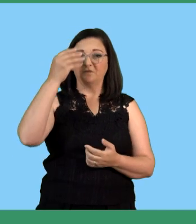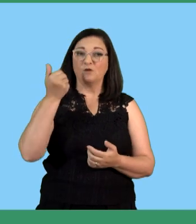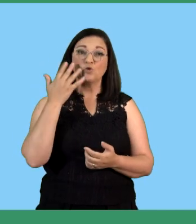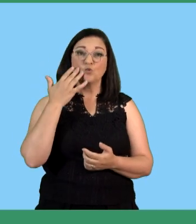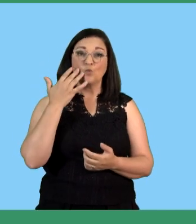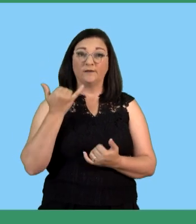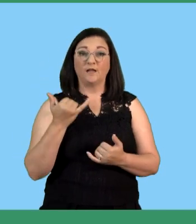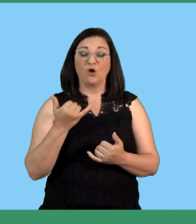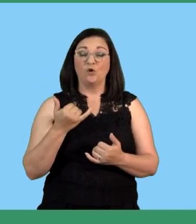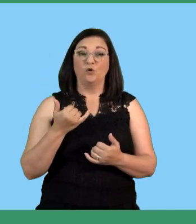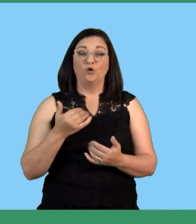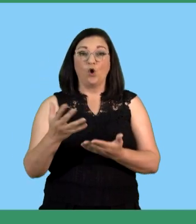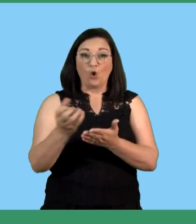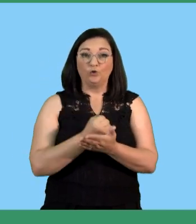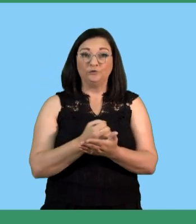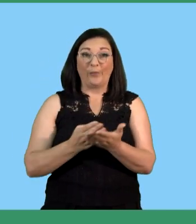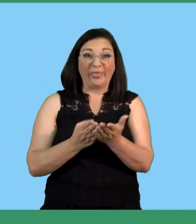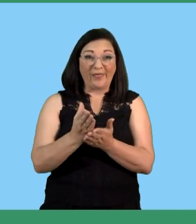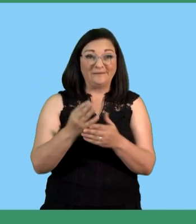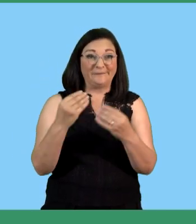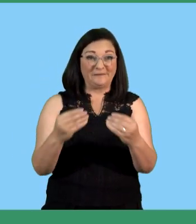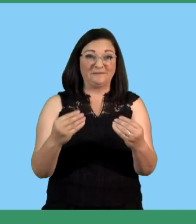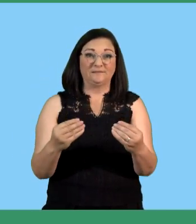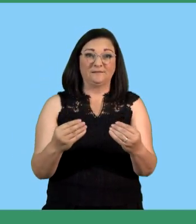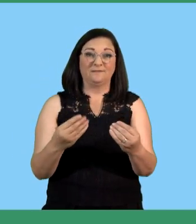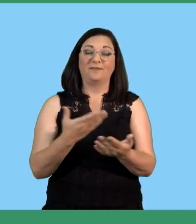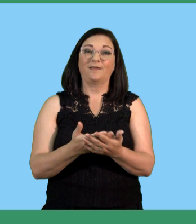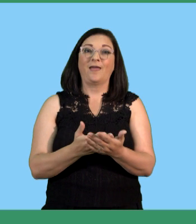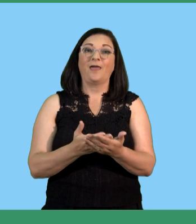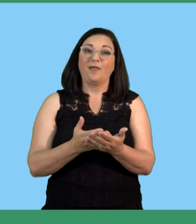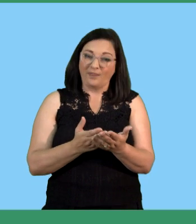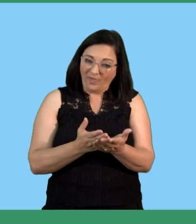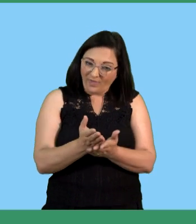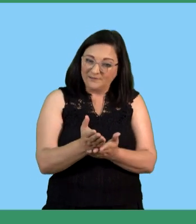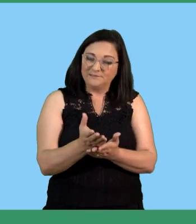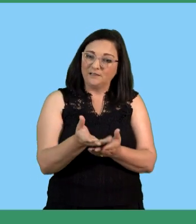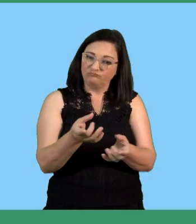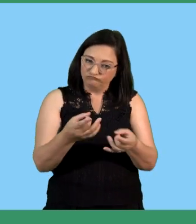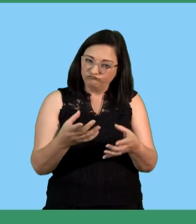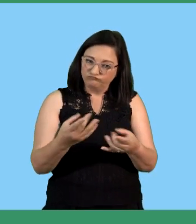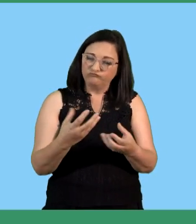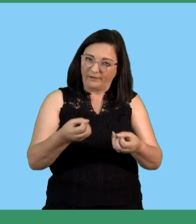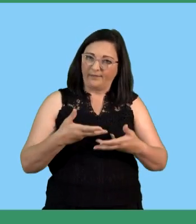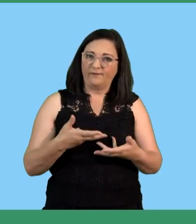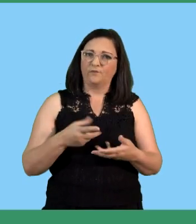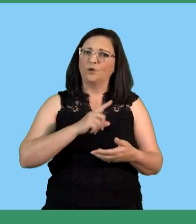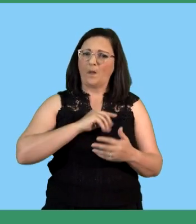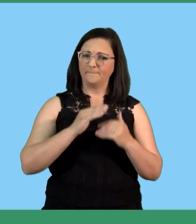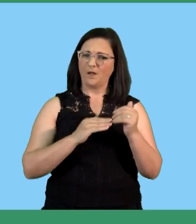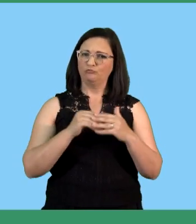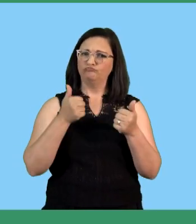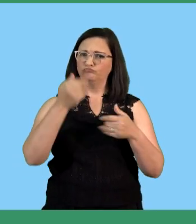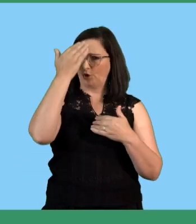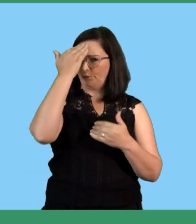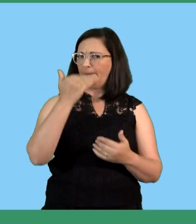that consumers, when they enter our business, they have access to that information. So it builds what? It builds a good